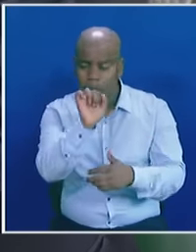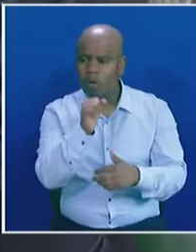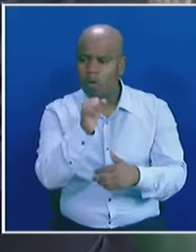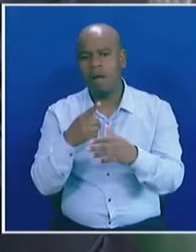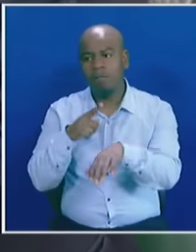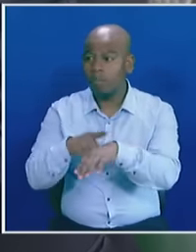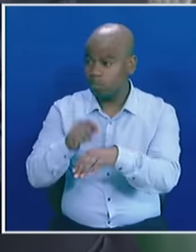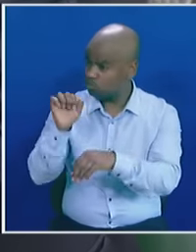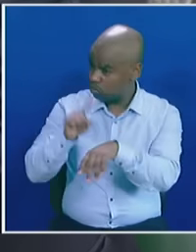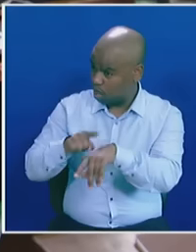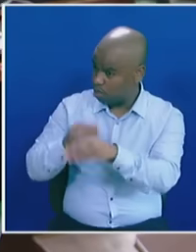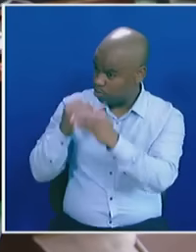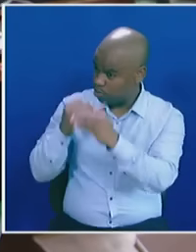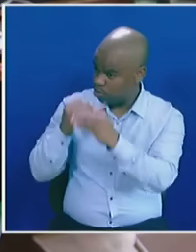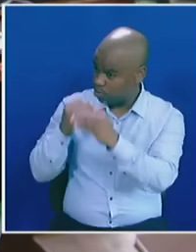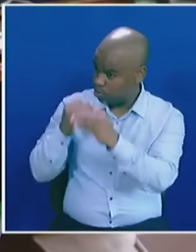much time has been allocated?